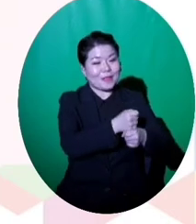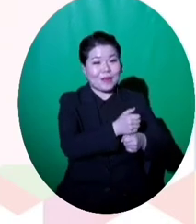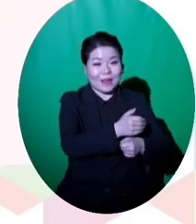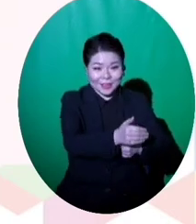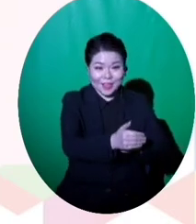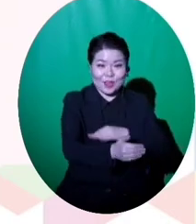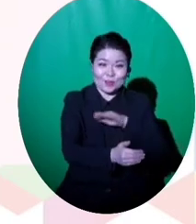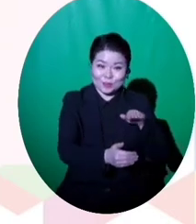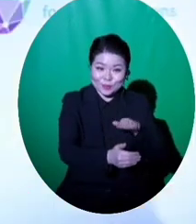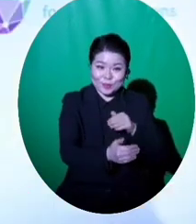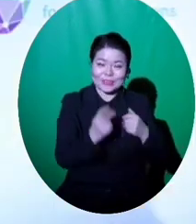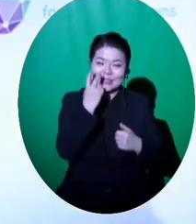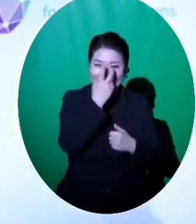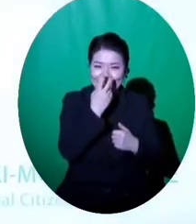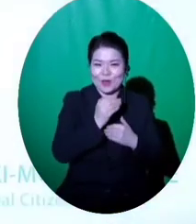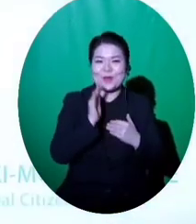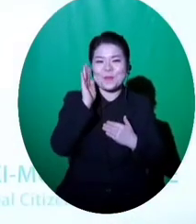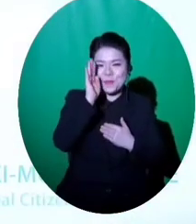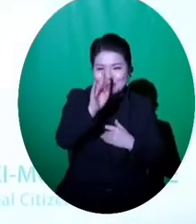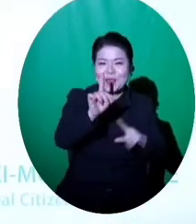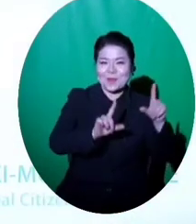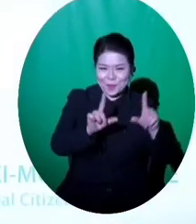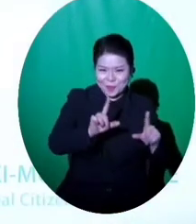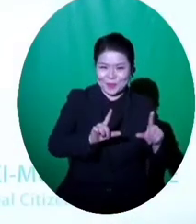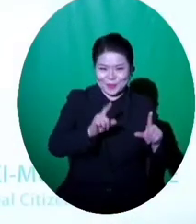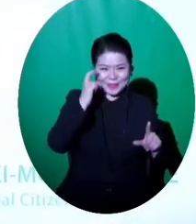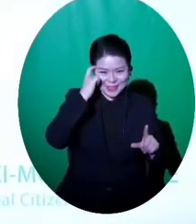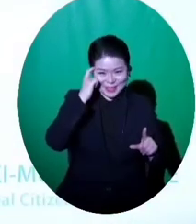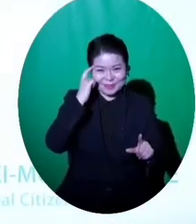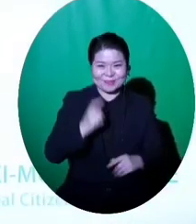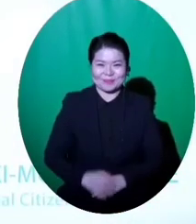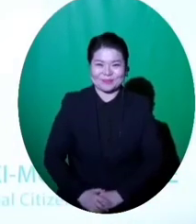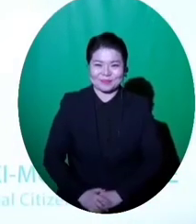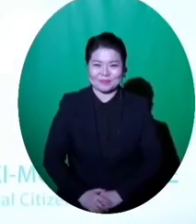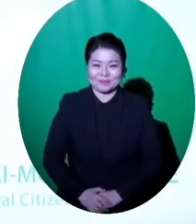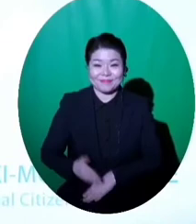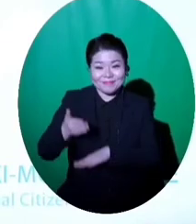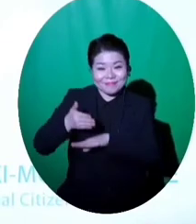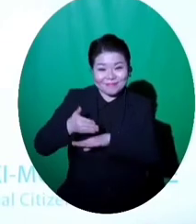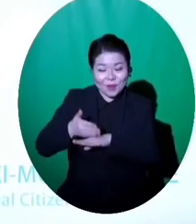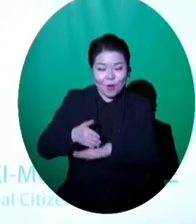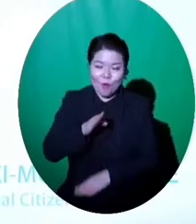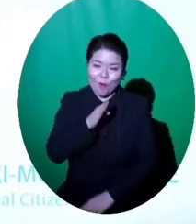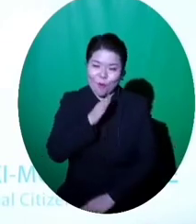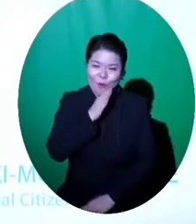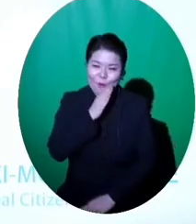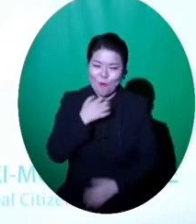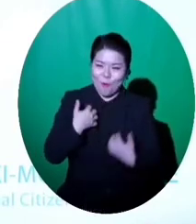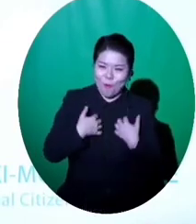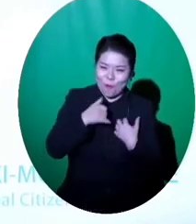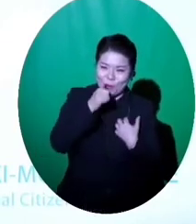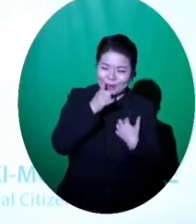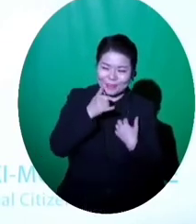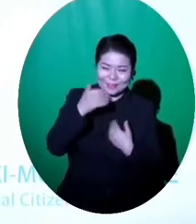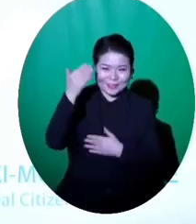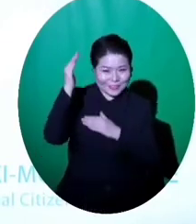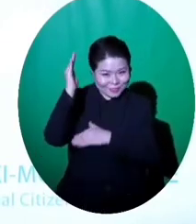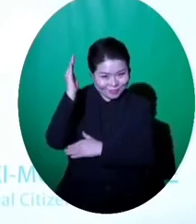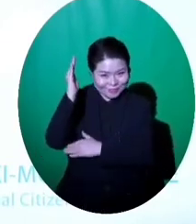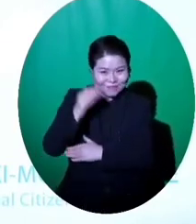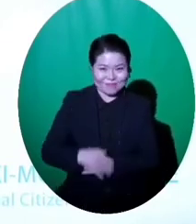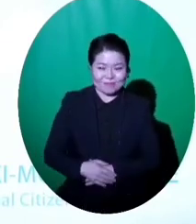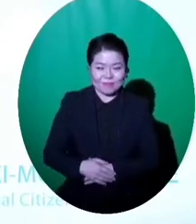Thank you, Mr. Che. Thank you for a very interesting presentation. It is very interesting to know how the care,